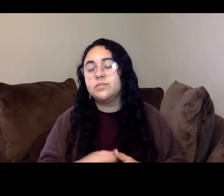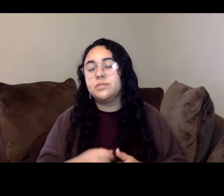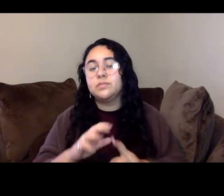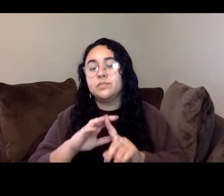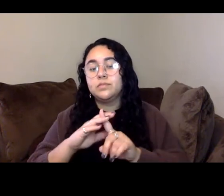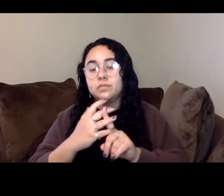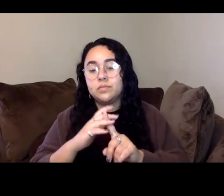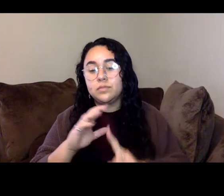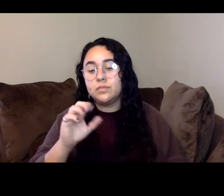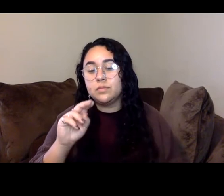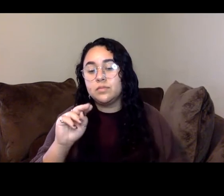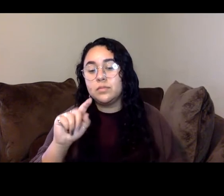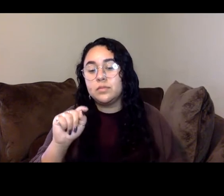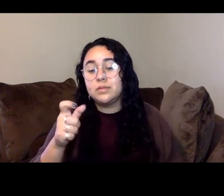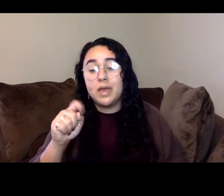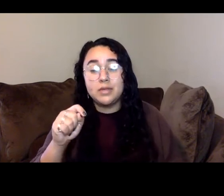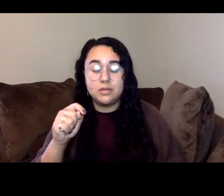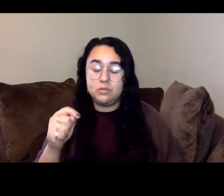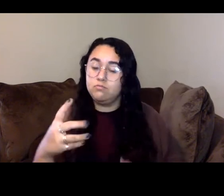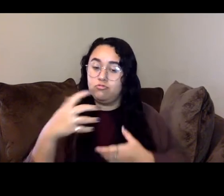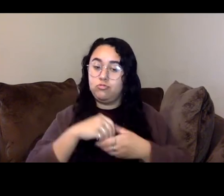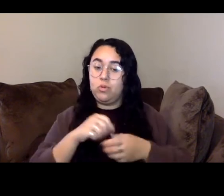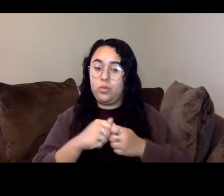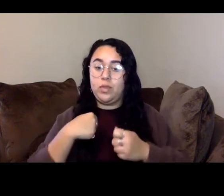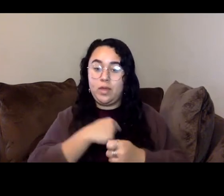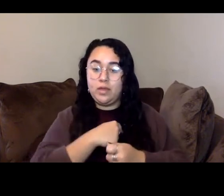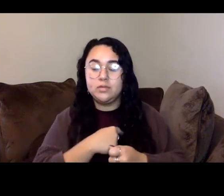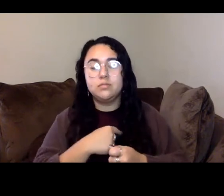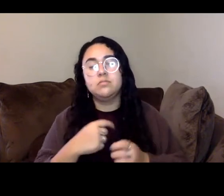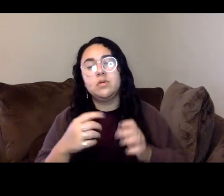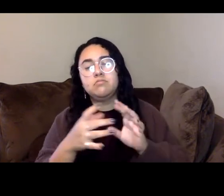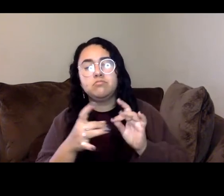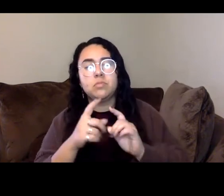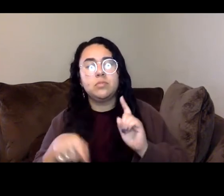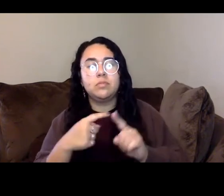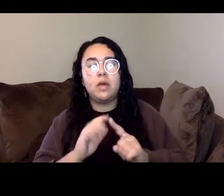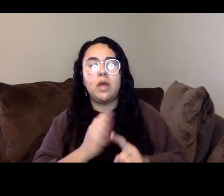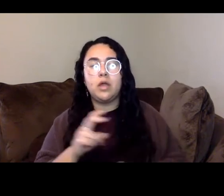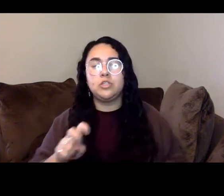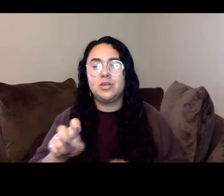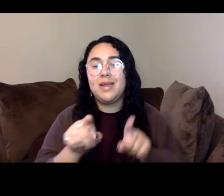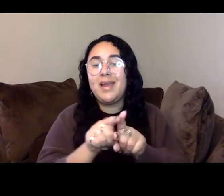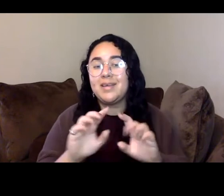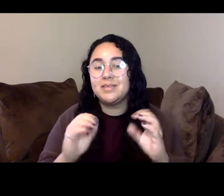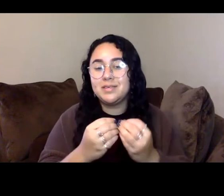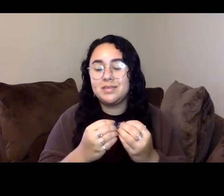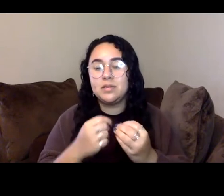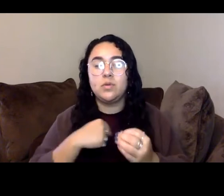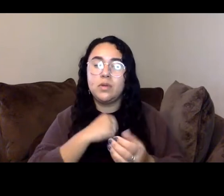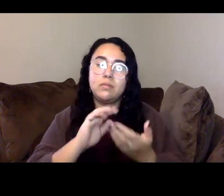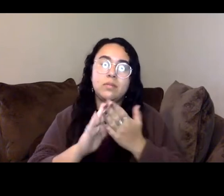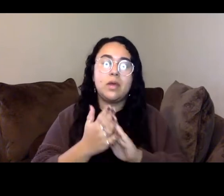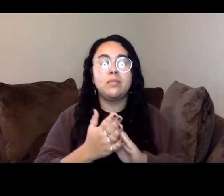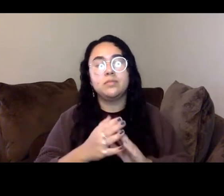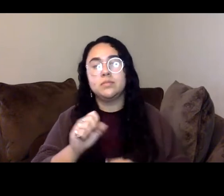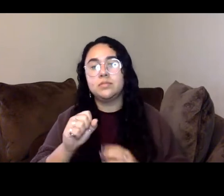opportunities to engage with us, I want to share a little bit about our journey as an organization. So this moment of becoming Social Justice Partners LA